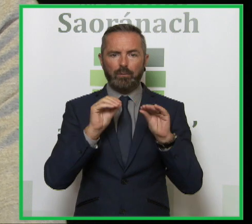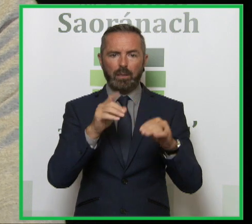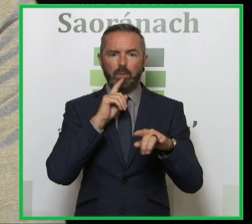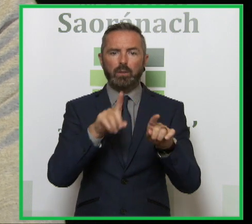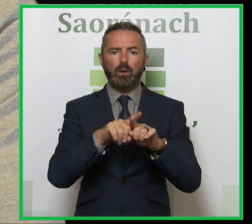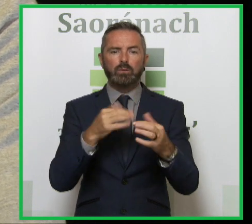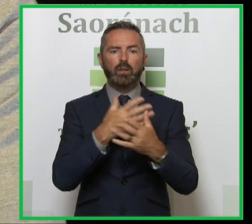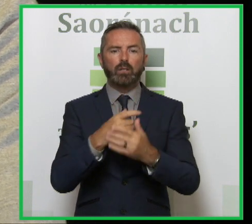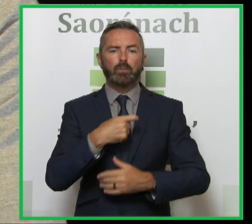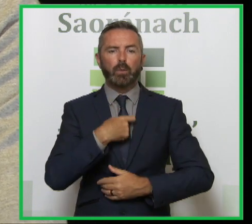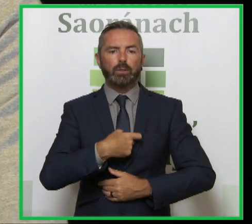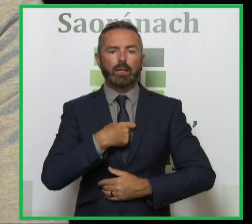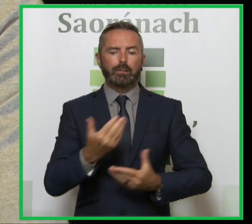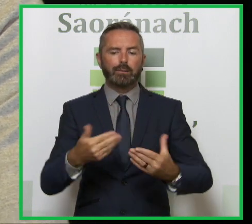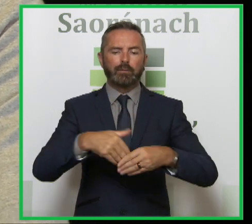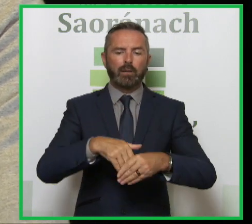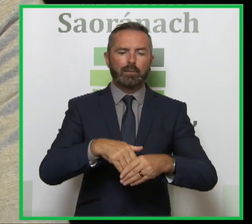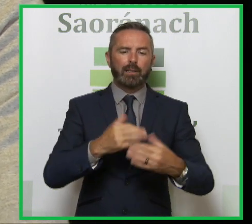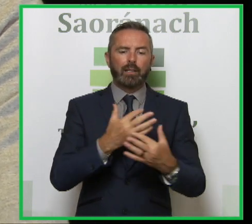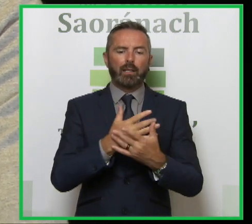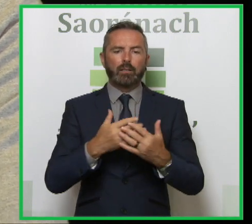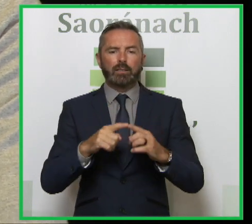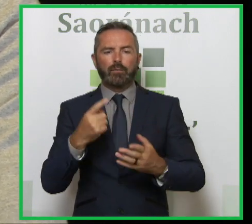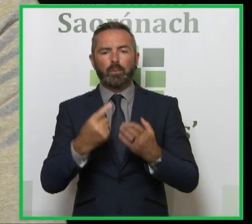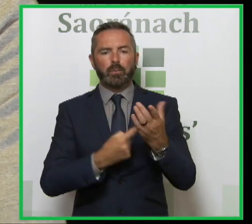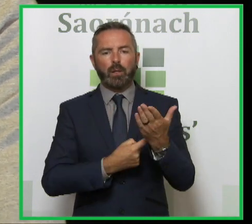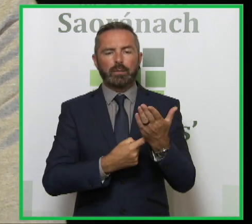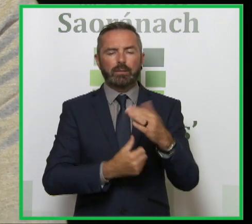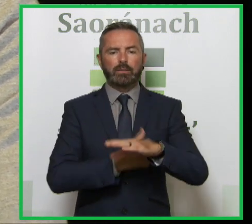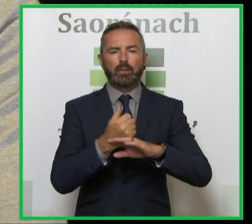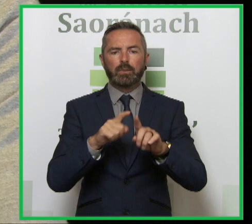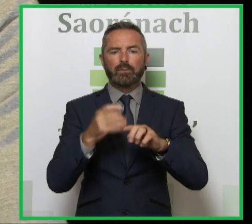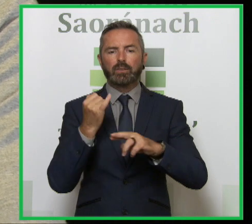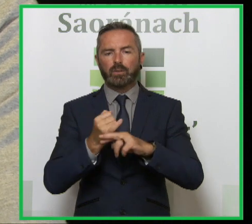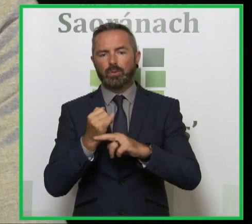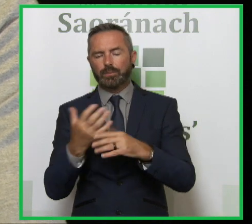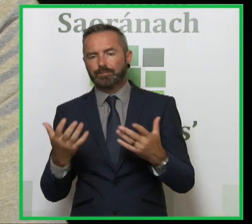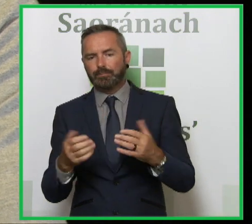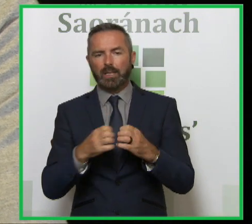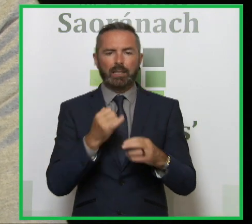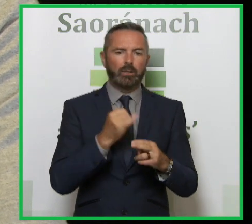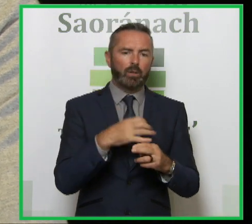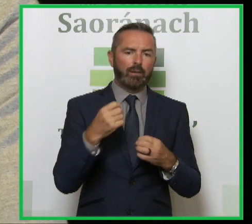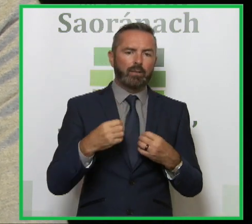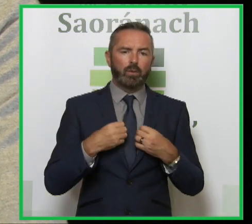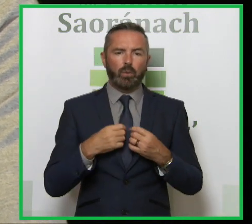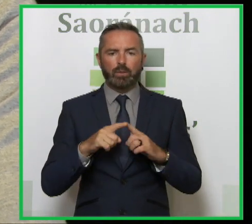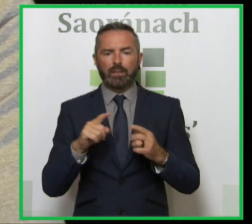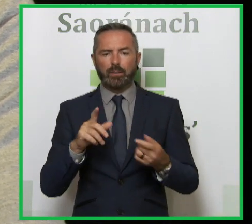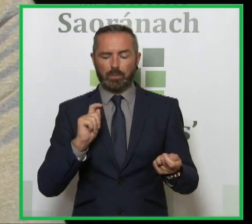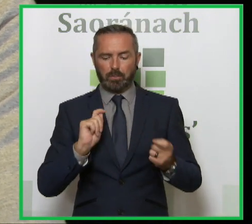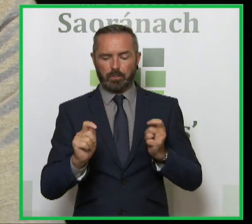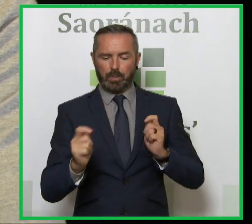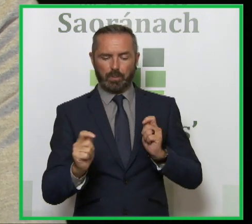there's a lot of personalities and a lot of, different policies in place in different schools, and, each one requires kind of a bespoke